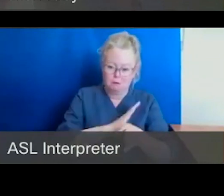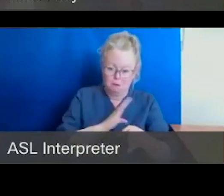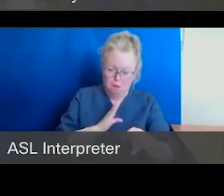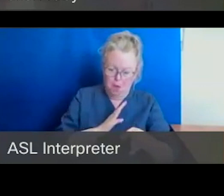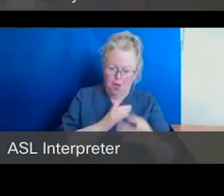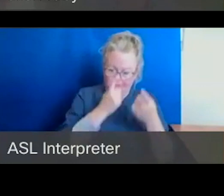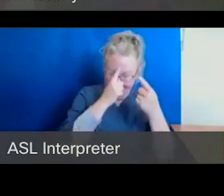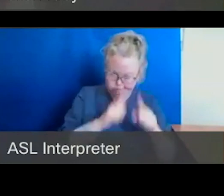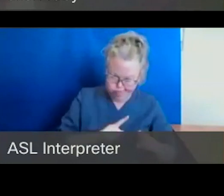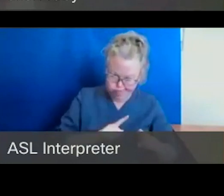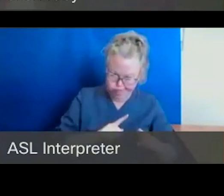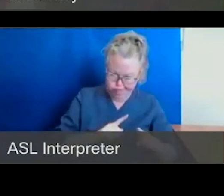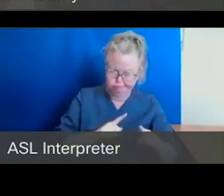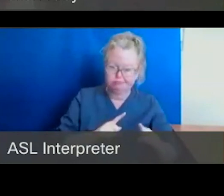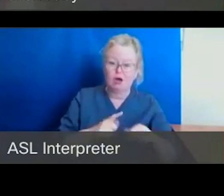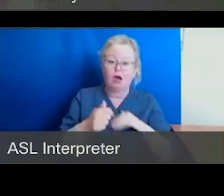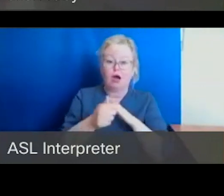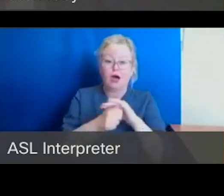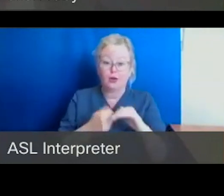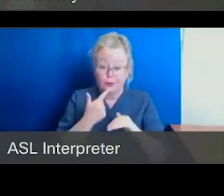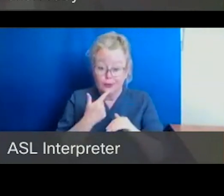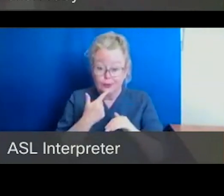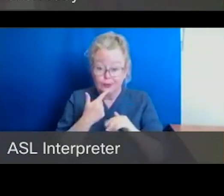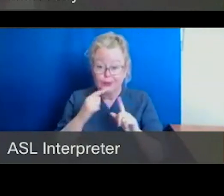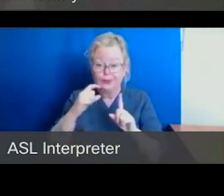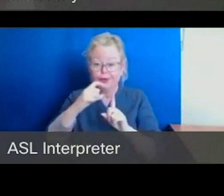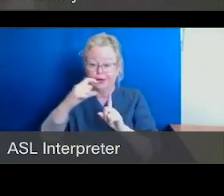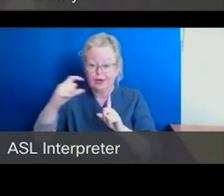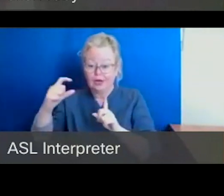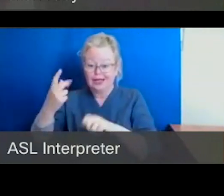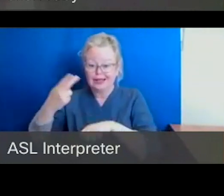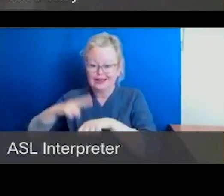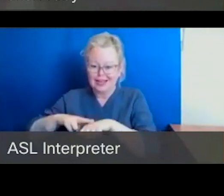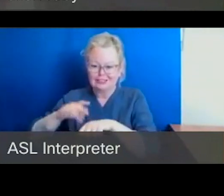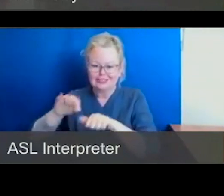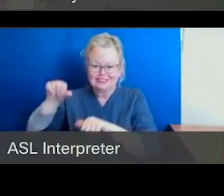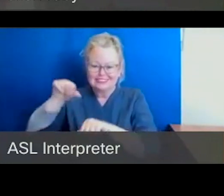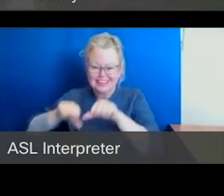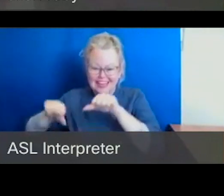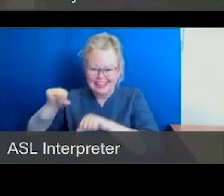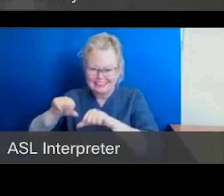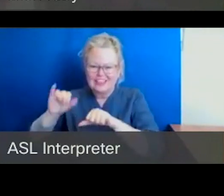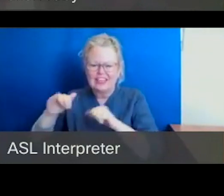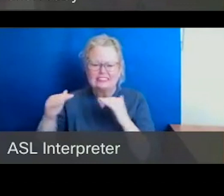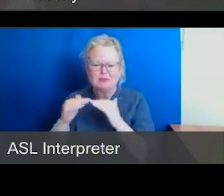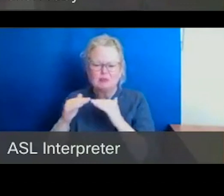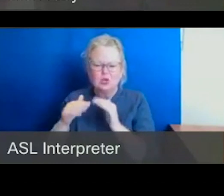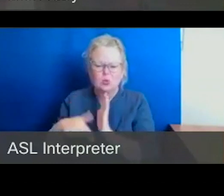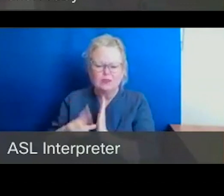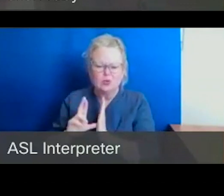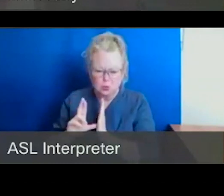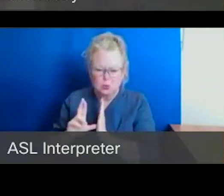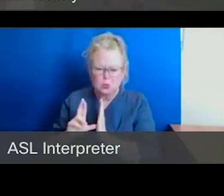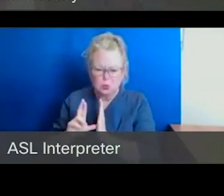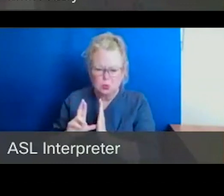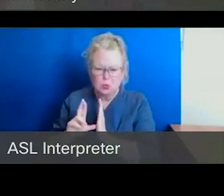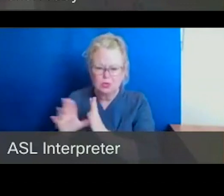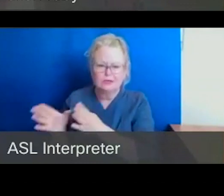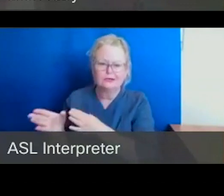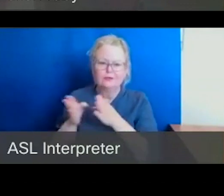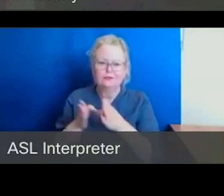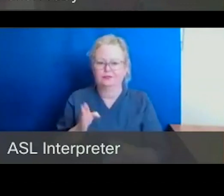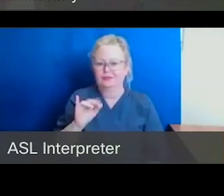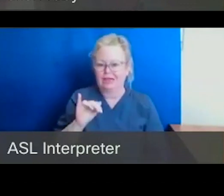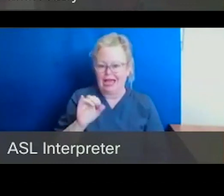is the Office of Science, which is responsible for the peer review process for these applications. And then IES is composed